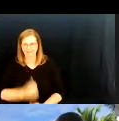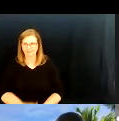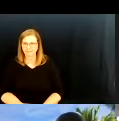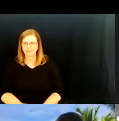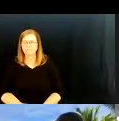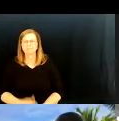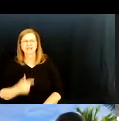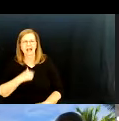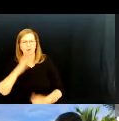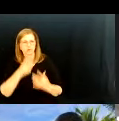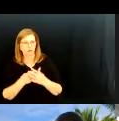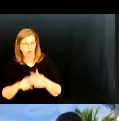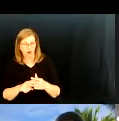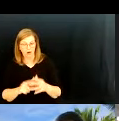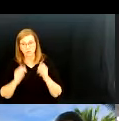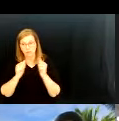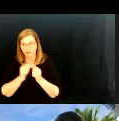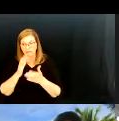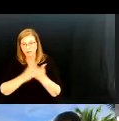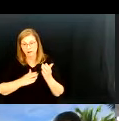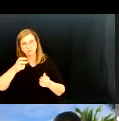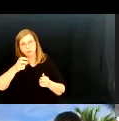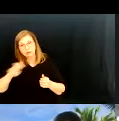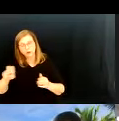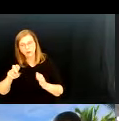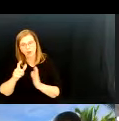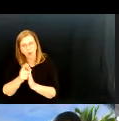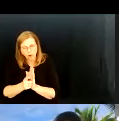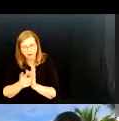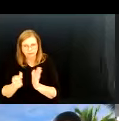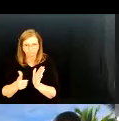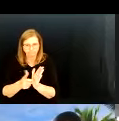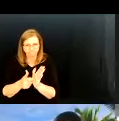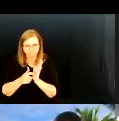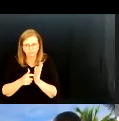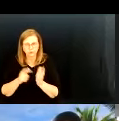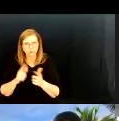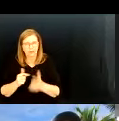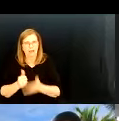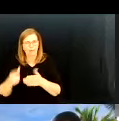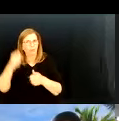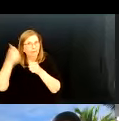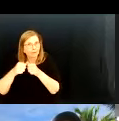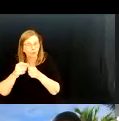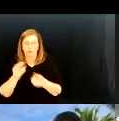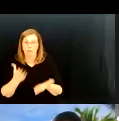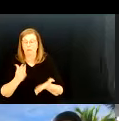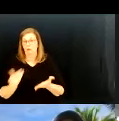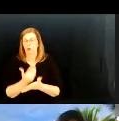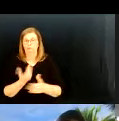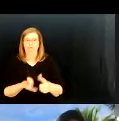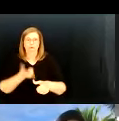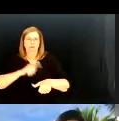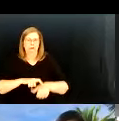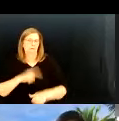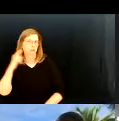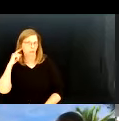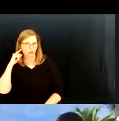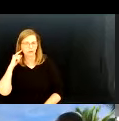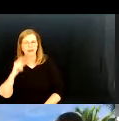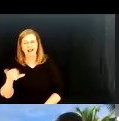kind of start us off with some transition laws and mandates just to refresh you, or maybe this is brand new information. And like